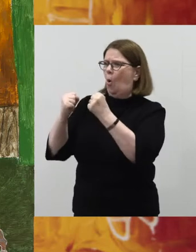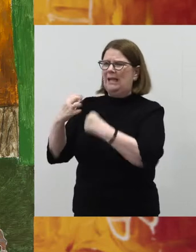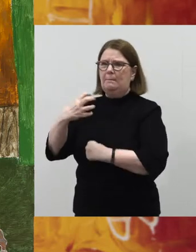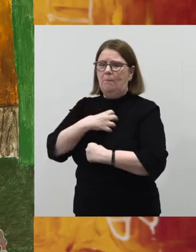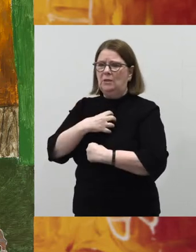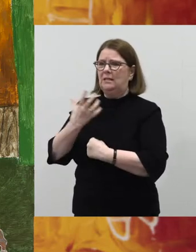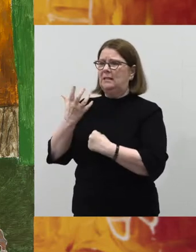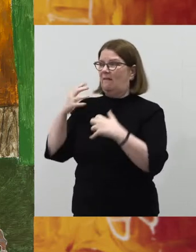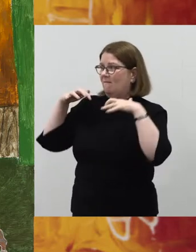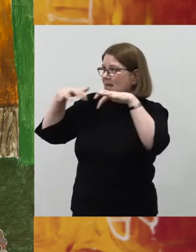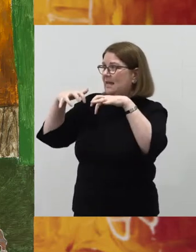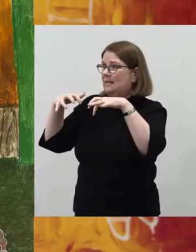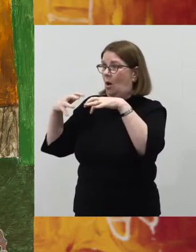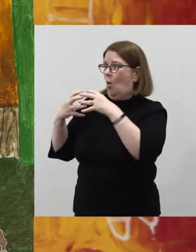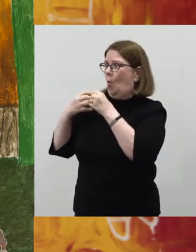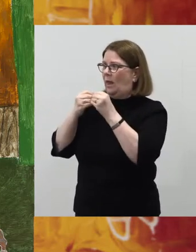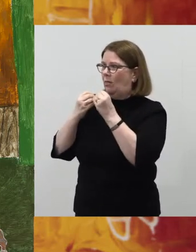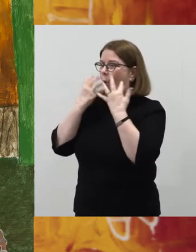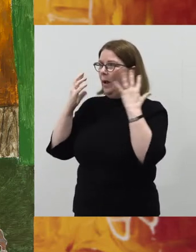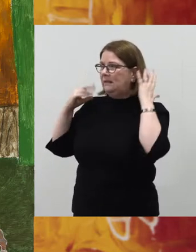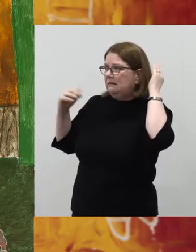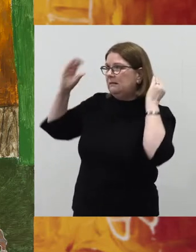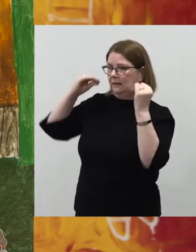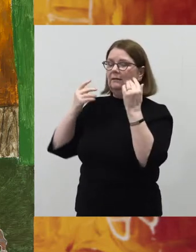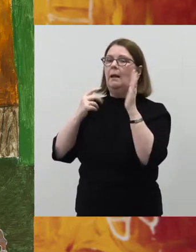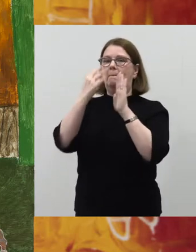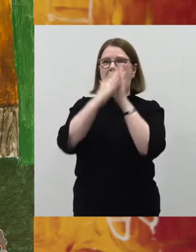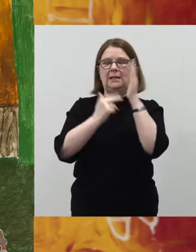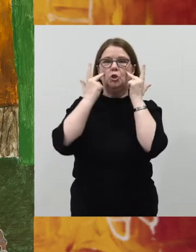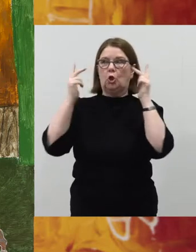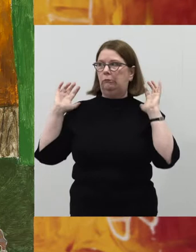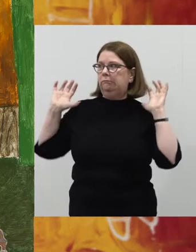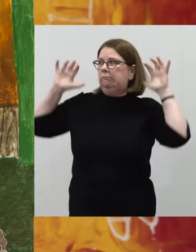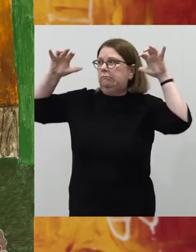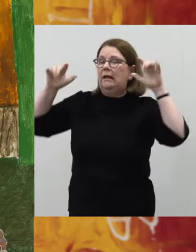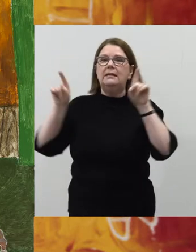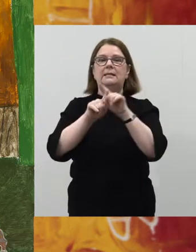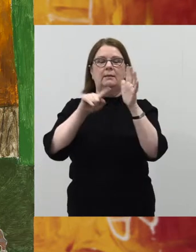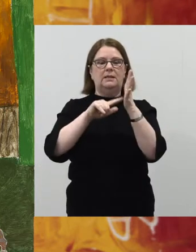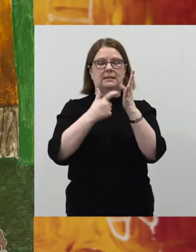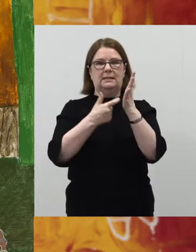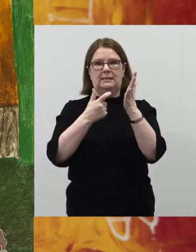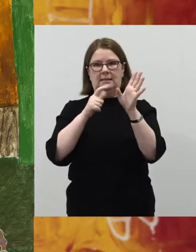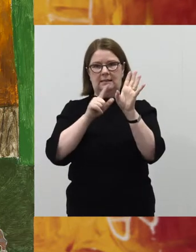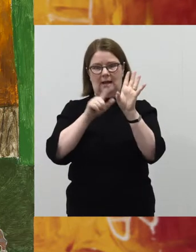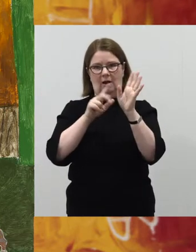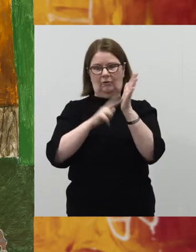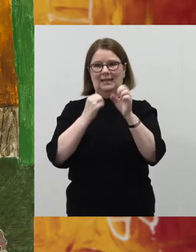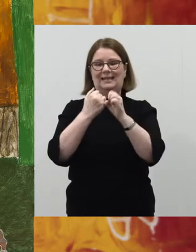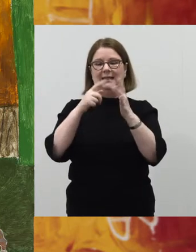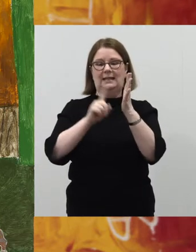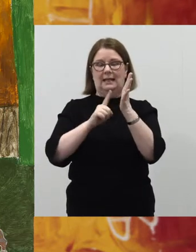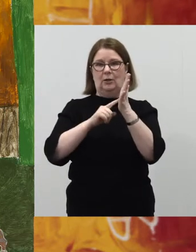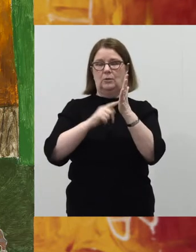did indeed visit a psychoanalyst and took along all the monsters and fears that constantly accompanied him, seen